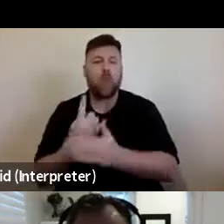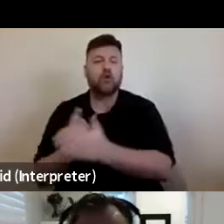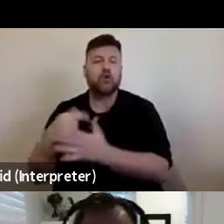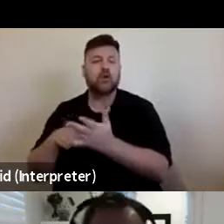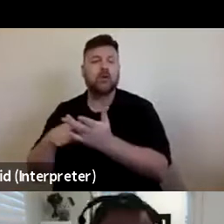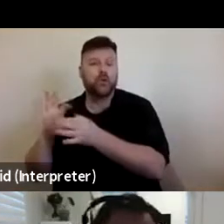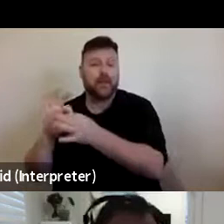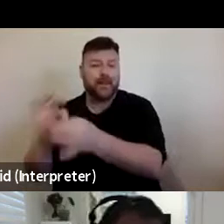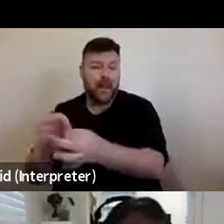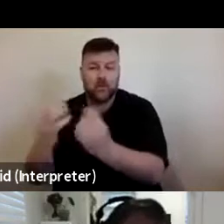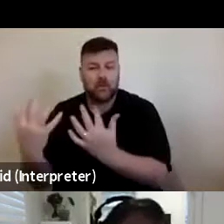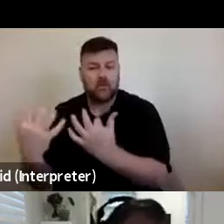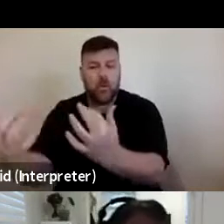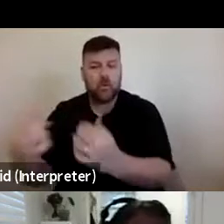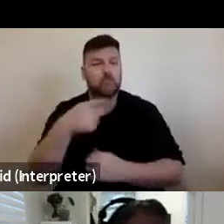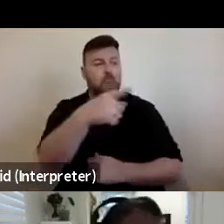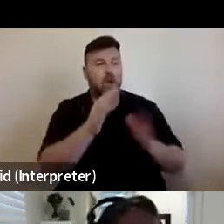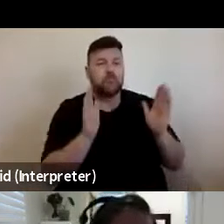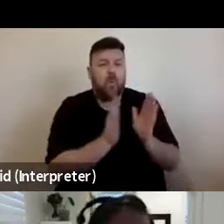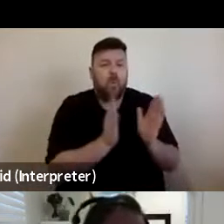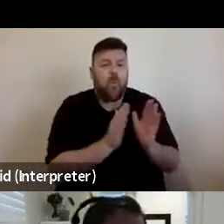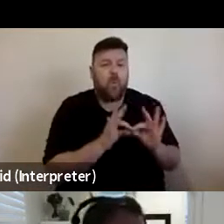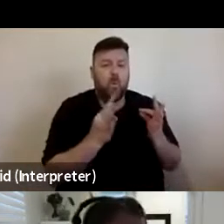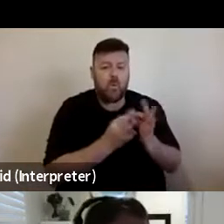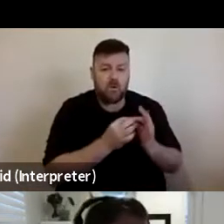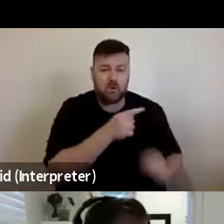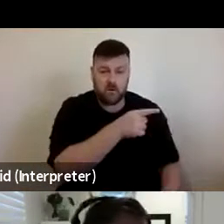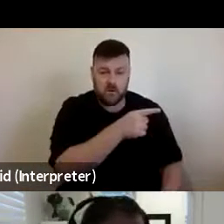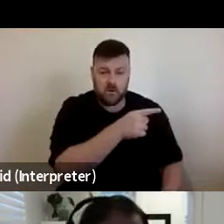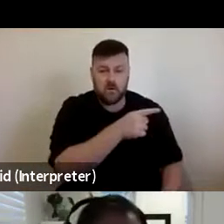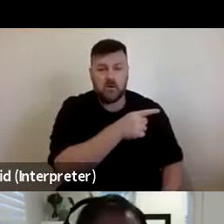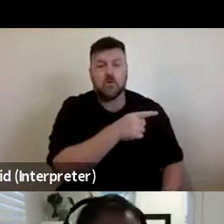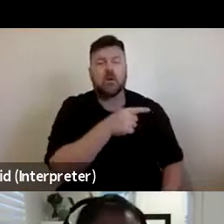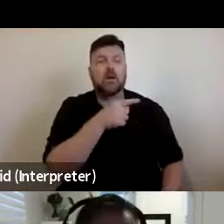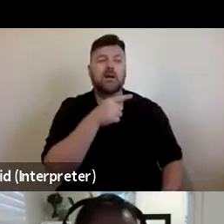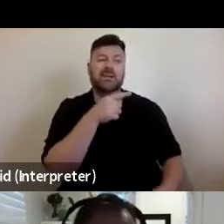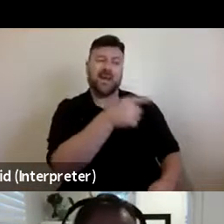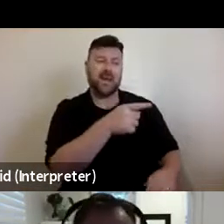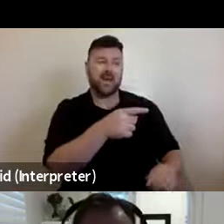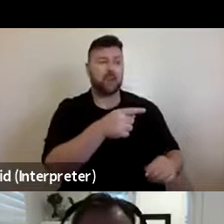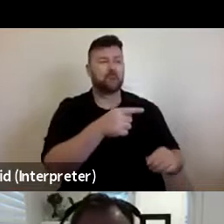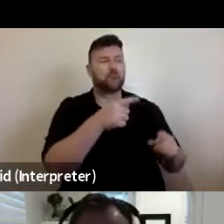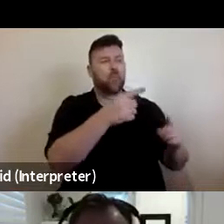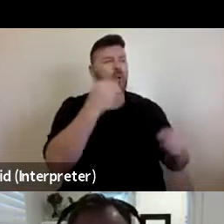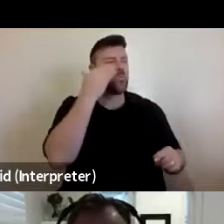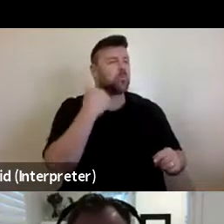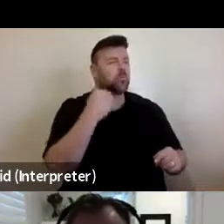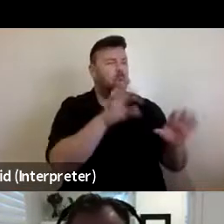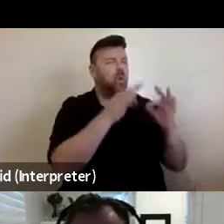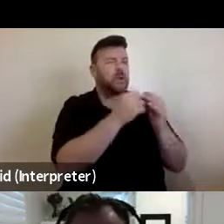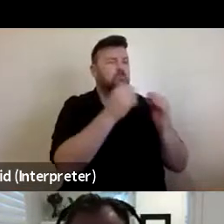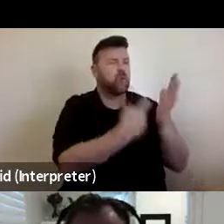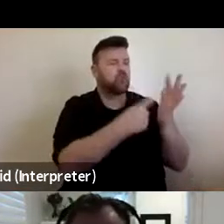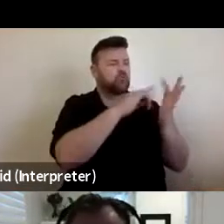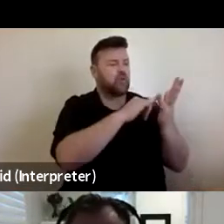see some of the smaller companies. There's one that Kath Alcorn put together, something, the Reservoir Room. I'm not sure if